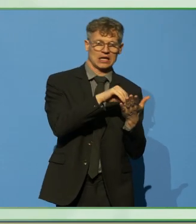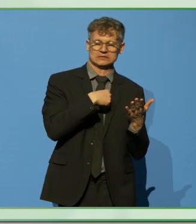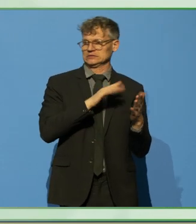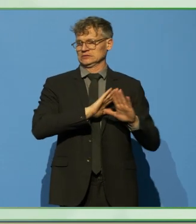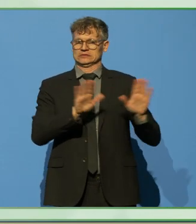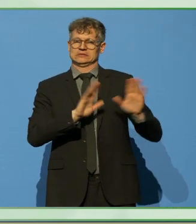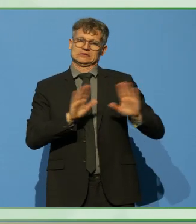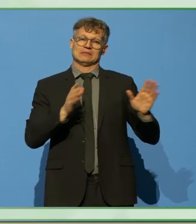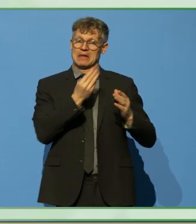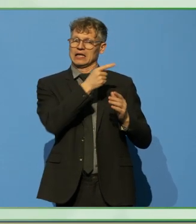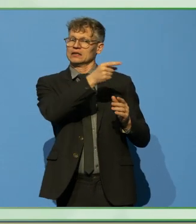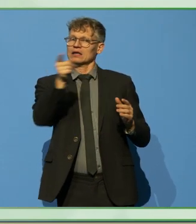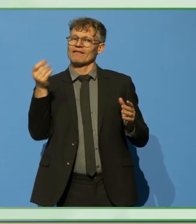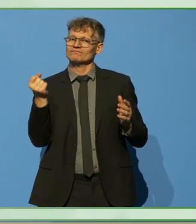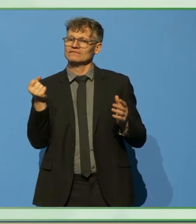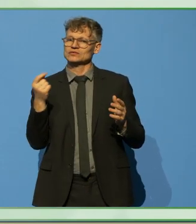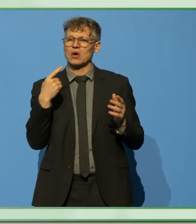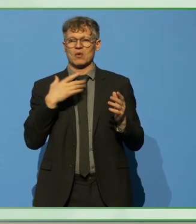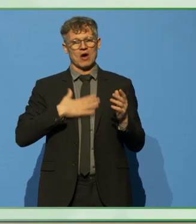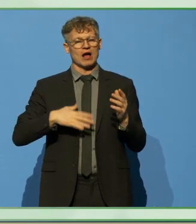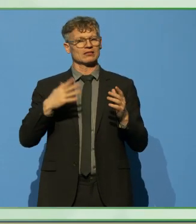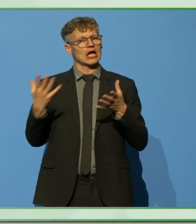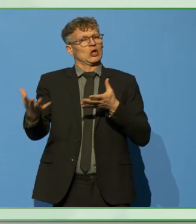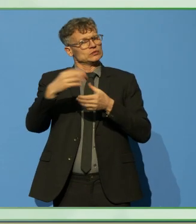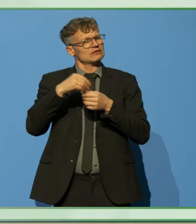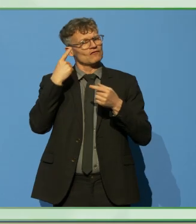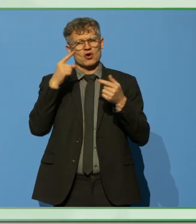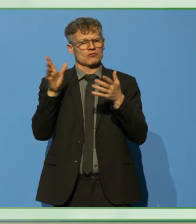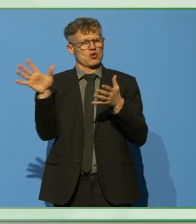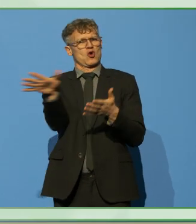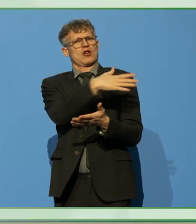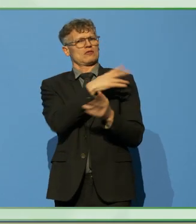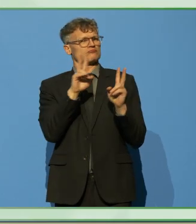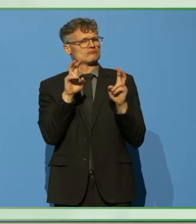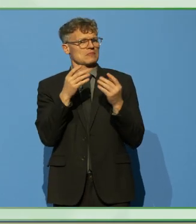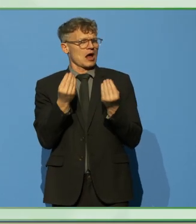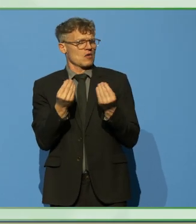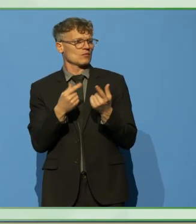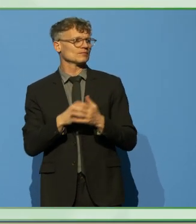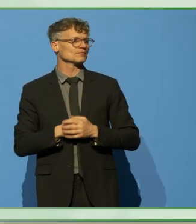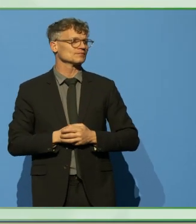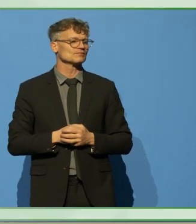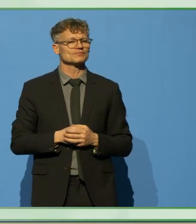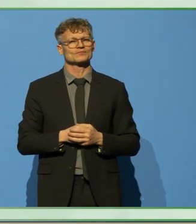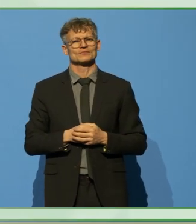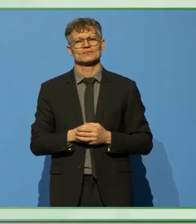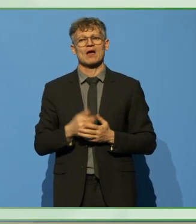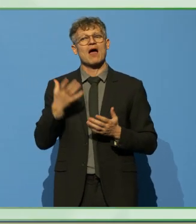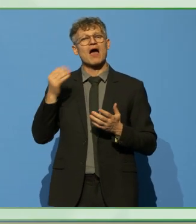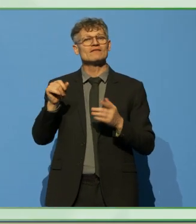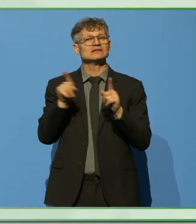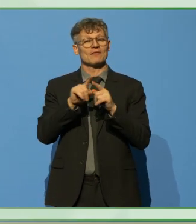as inclusive as possible within that. So maybe where do we stand? So we have done an investigation phase and a preparation